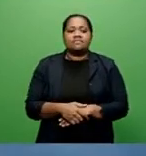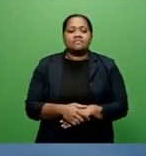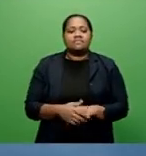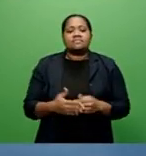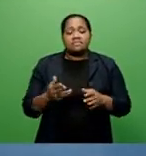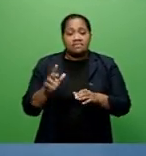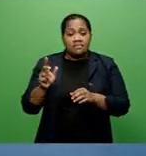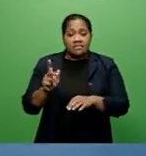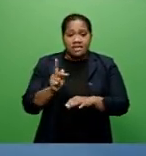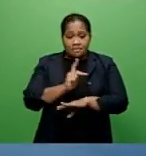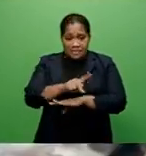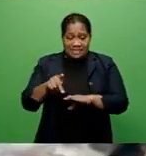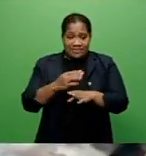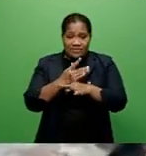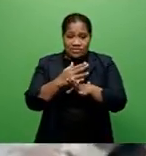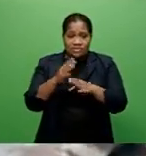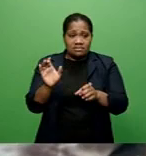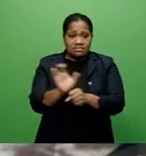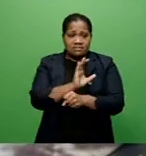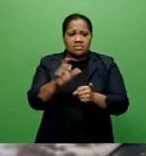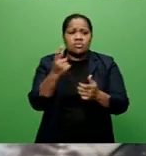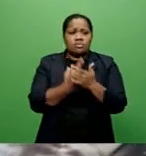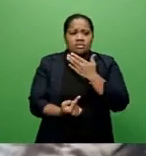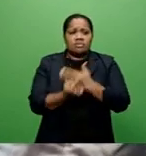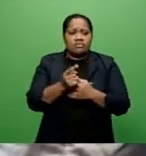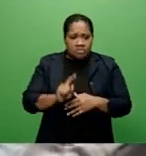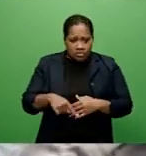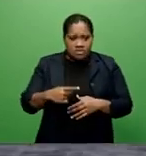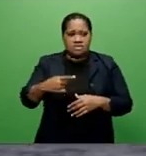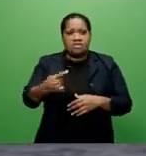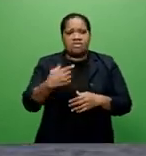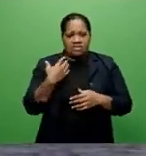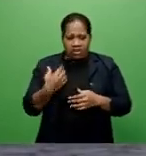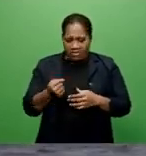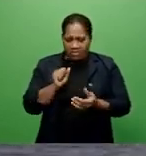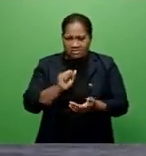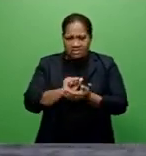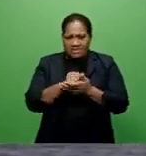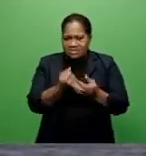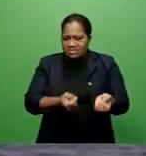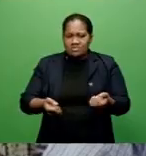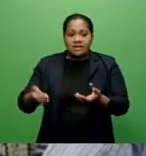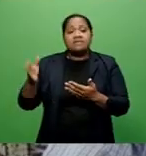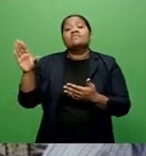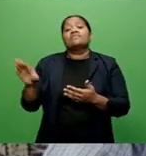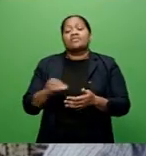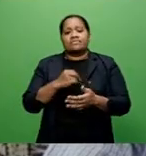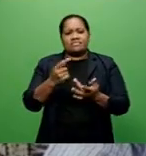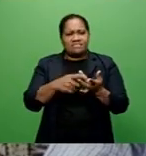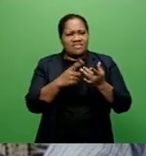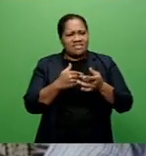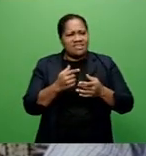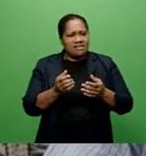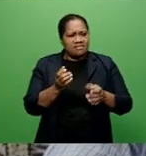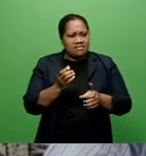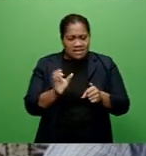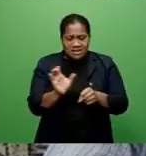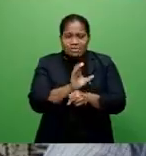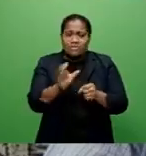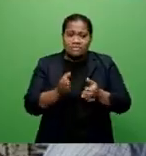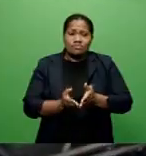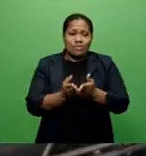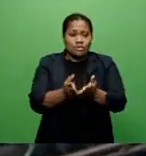Company maintains they continue to receive adequate supplies from external longliners. Chair Iqbal Janif